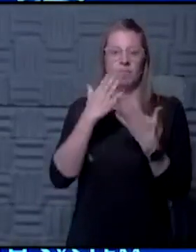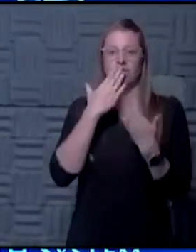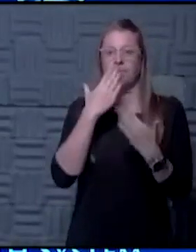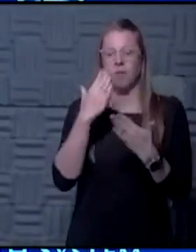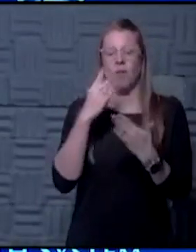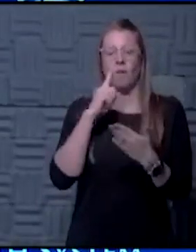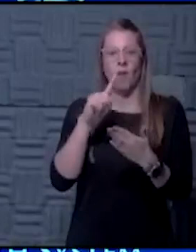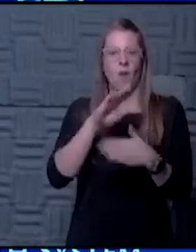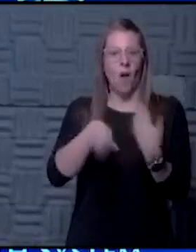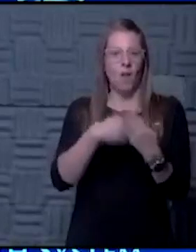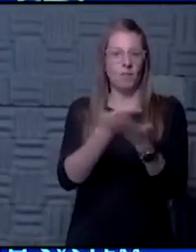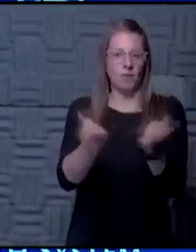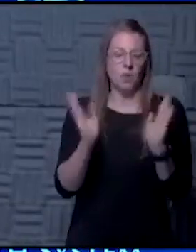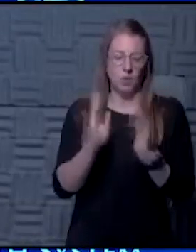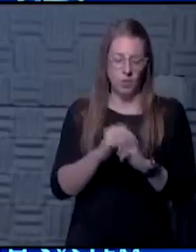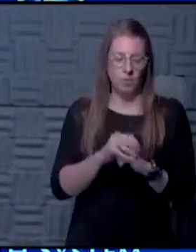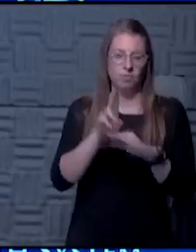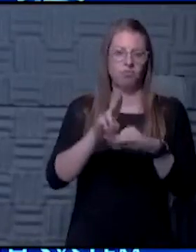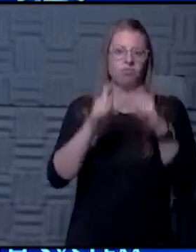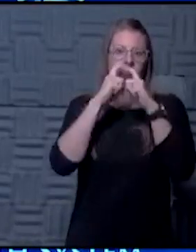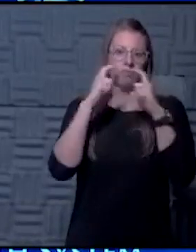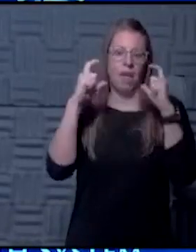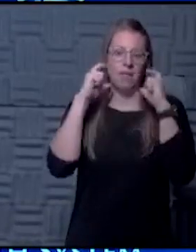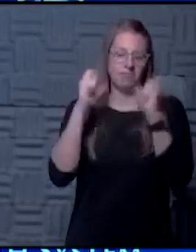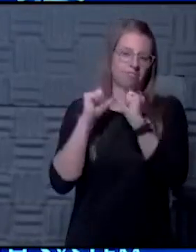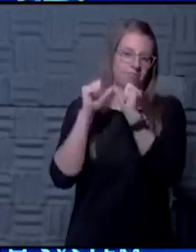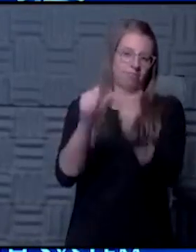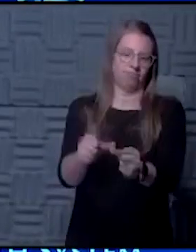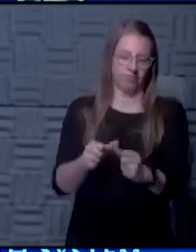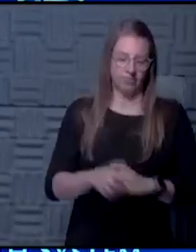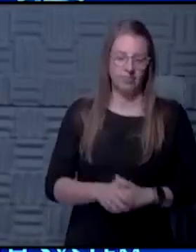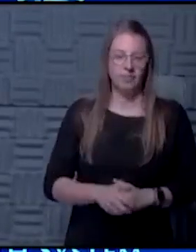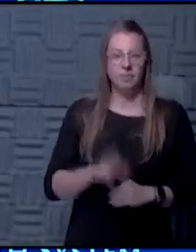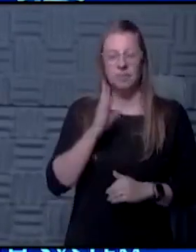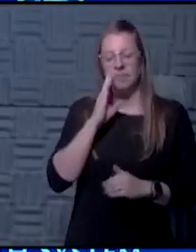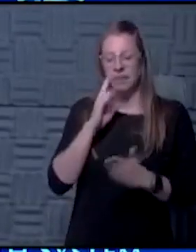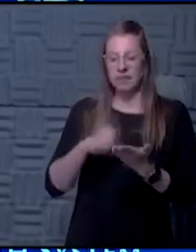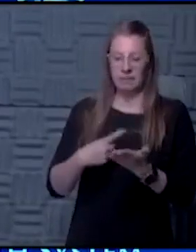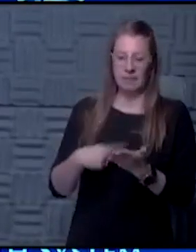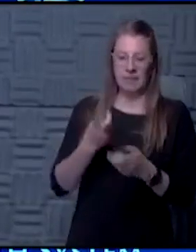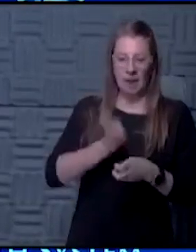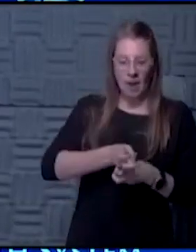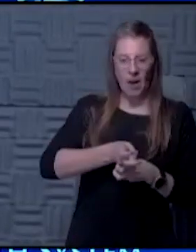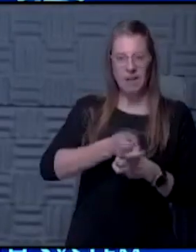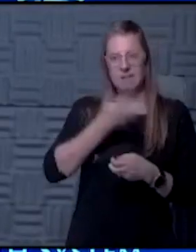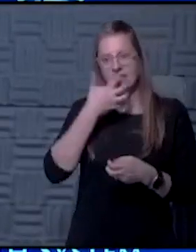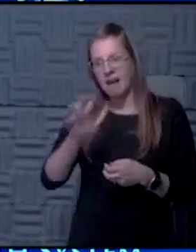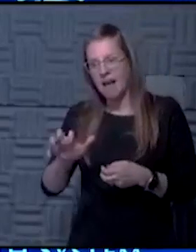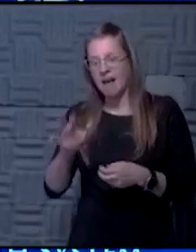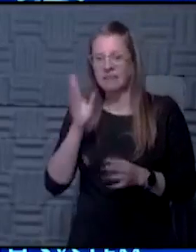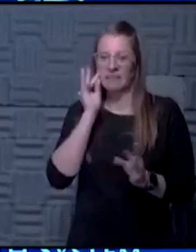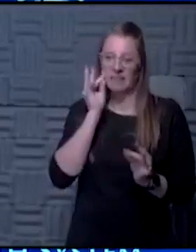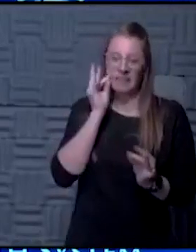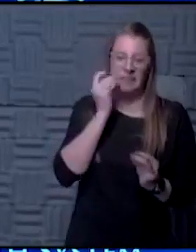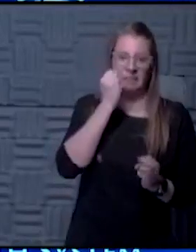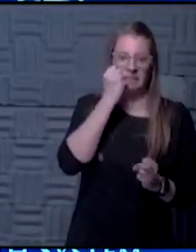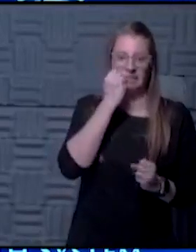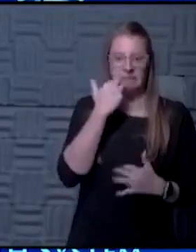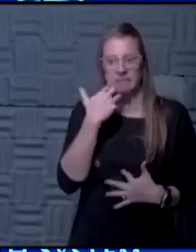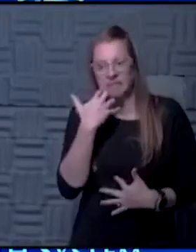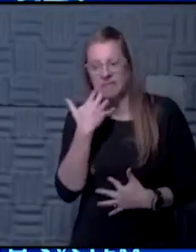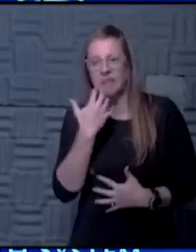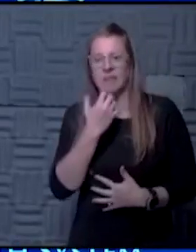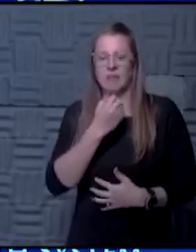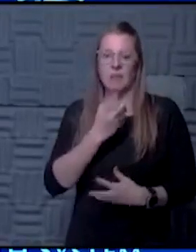out there who've been trying to carry the banner of wearing a mask. I know sometimes it's hard, you don't want to do it, it's hot, it's sticky, it gets wet,